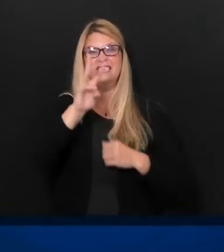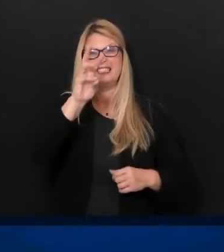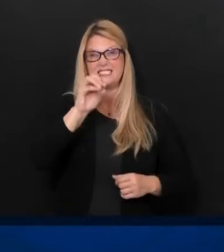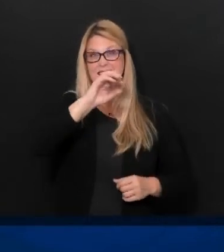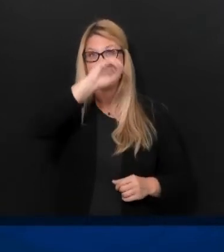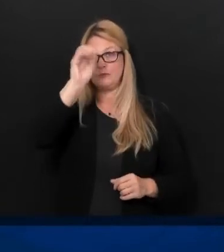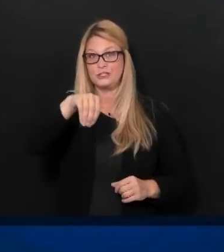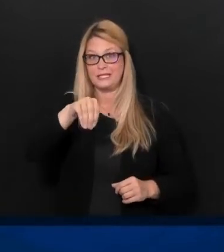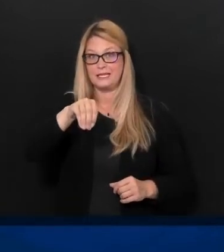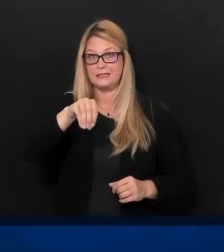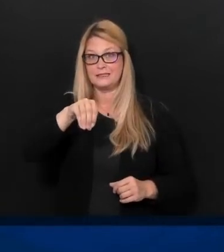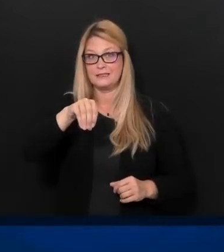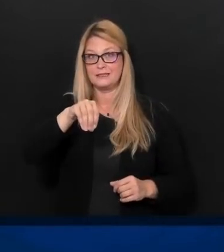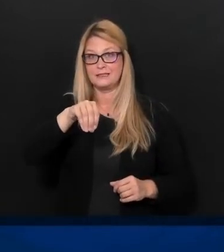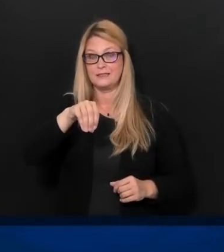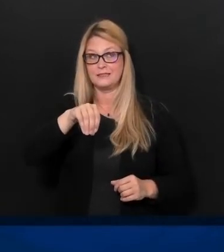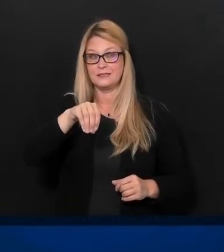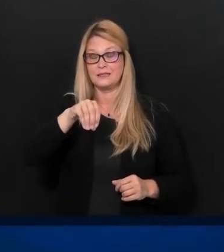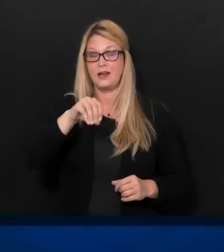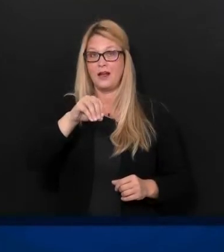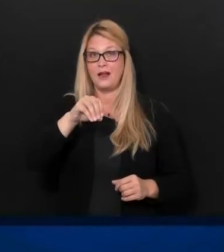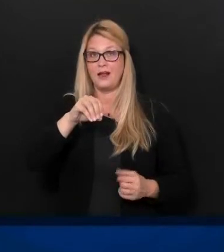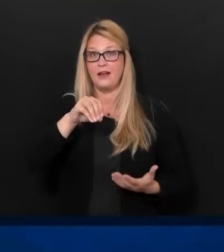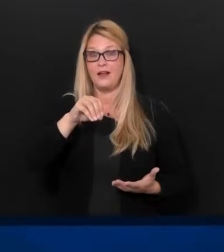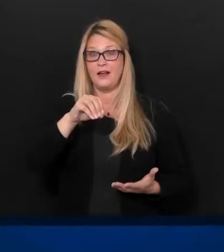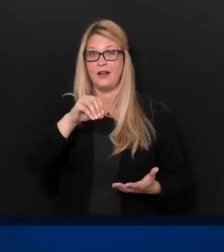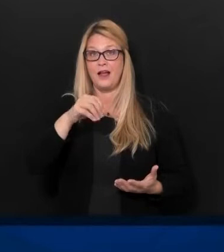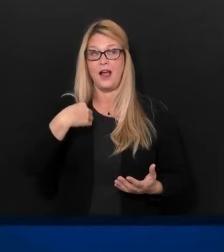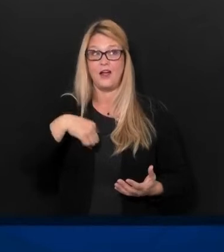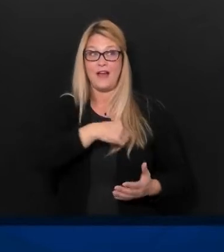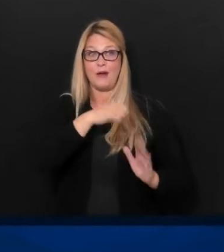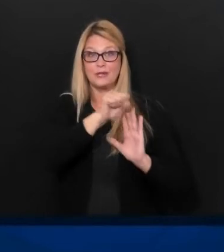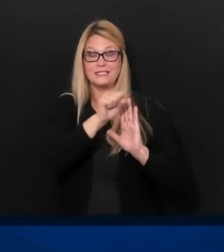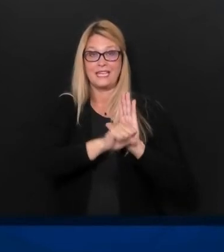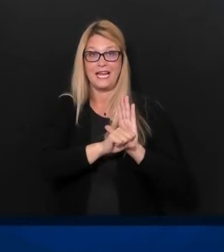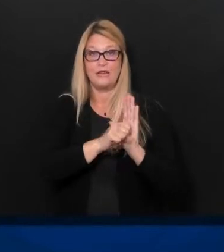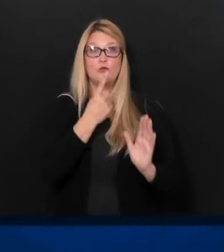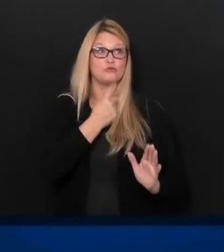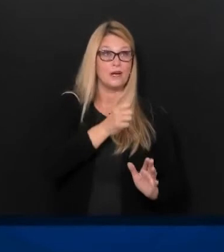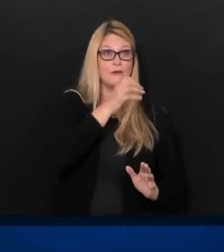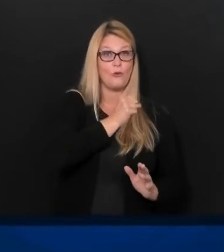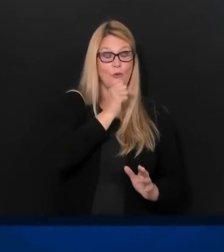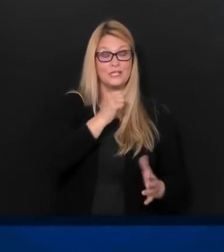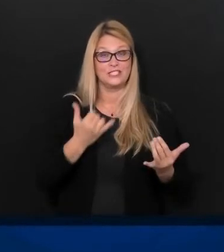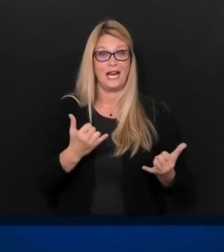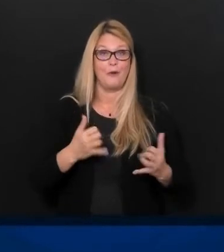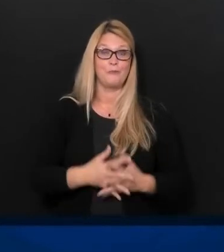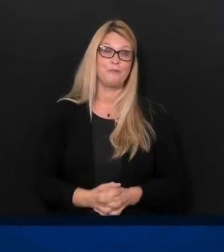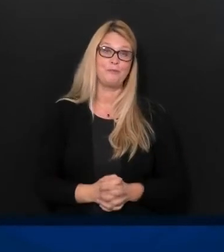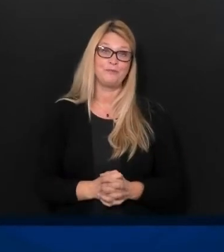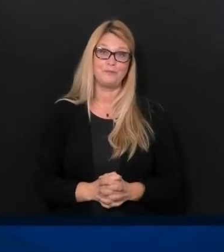60%, or just short of 60%, of our entire state is red or orange.